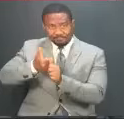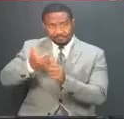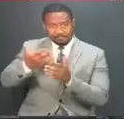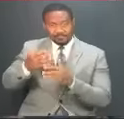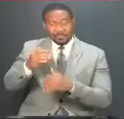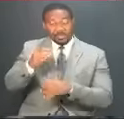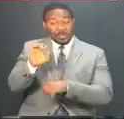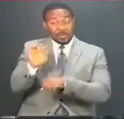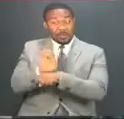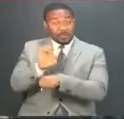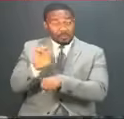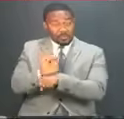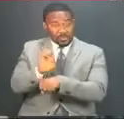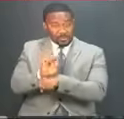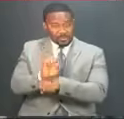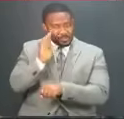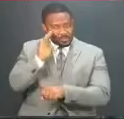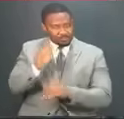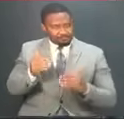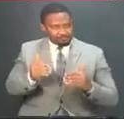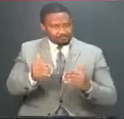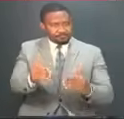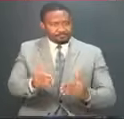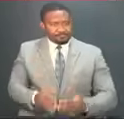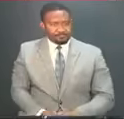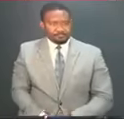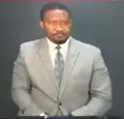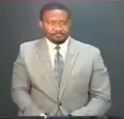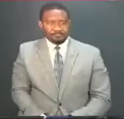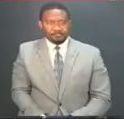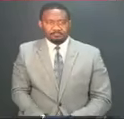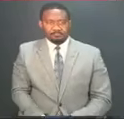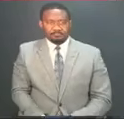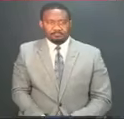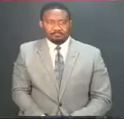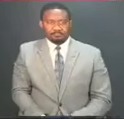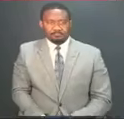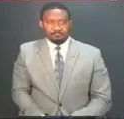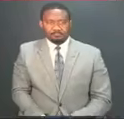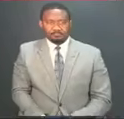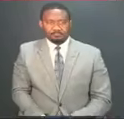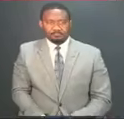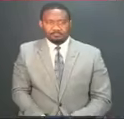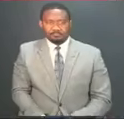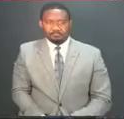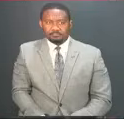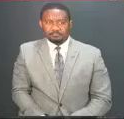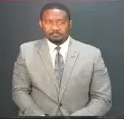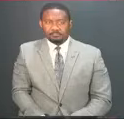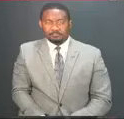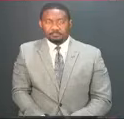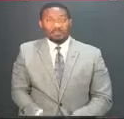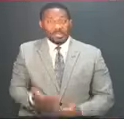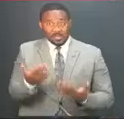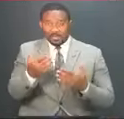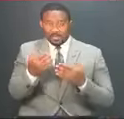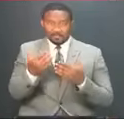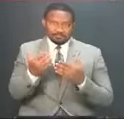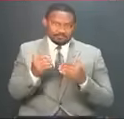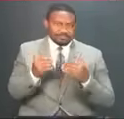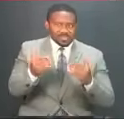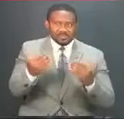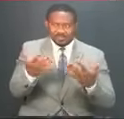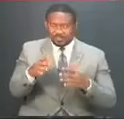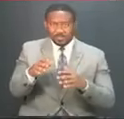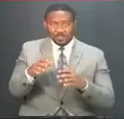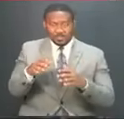Employment. Just move it. Mr. Speaker, I move that this Honorable House adopts the report of